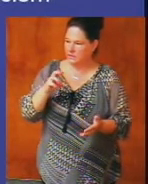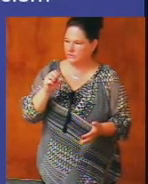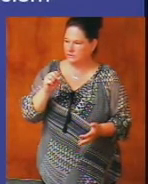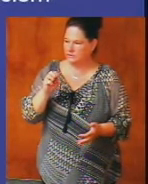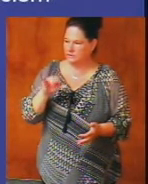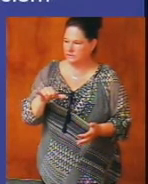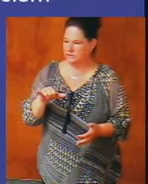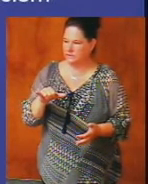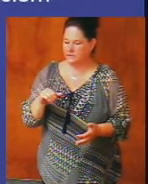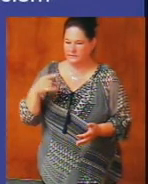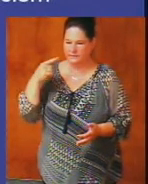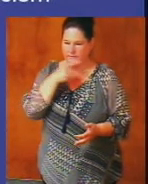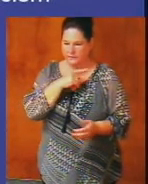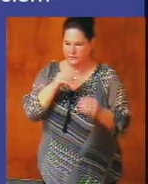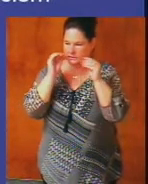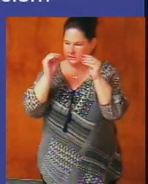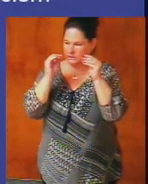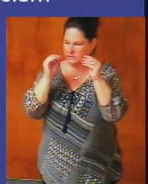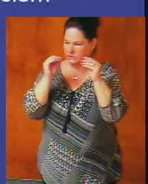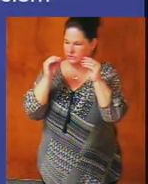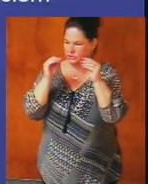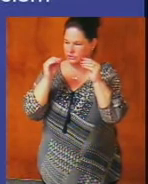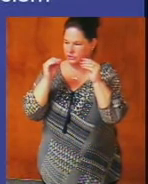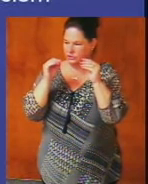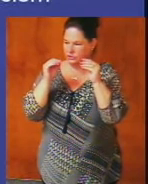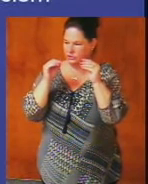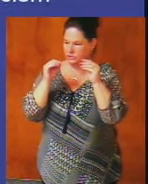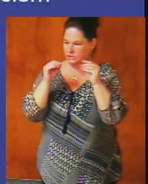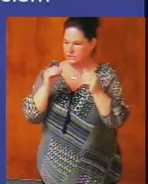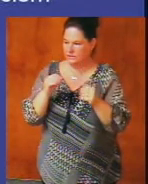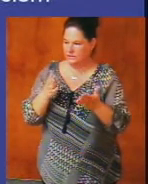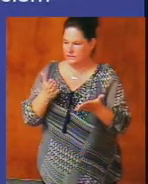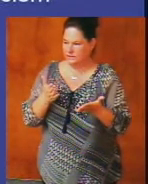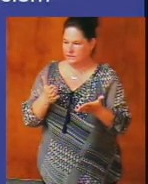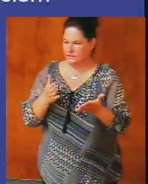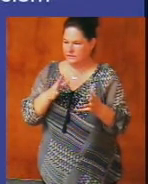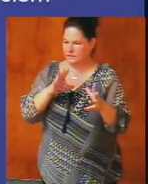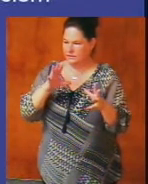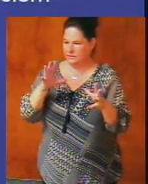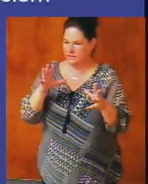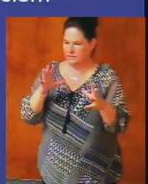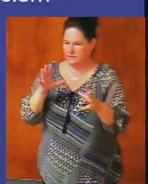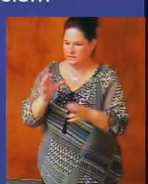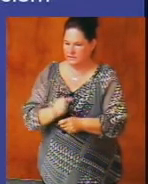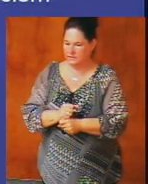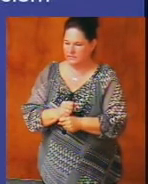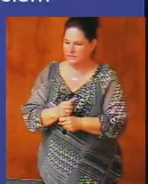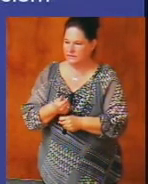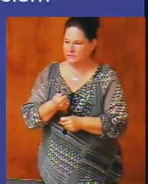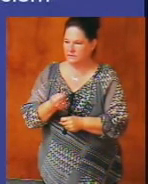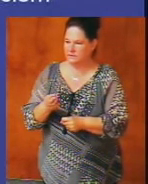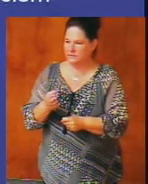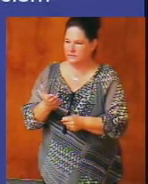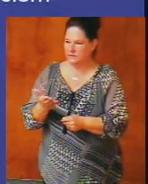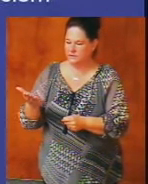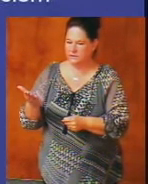heresy, this false teaching, was a combination of several